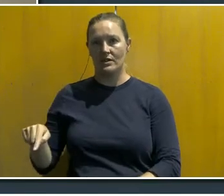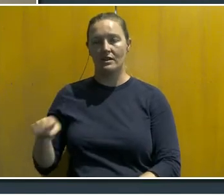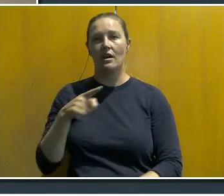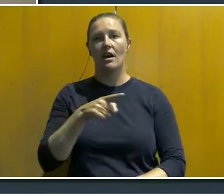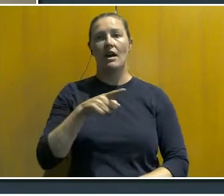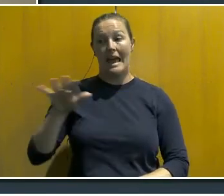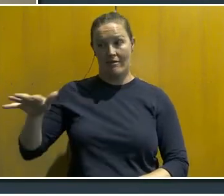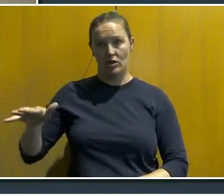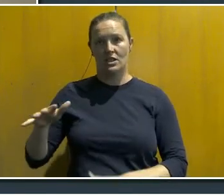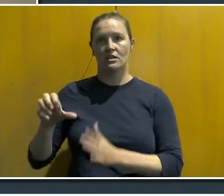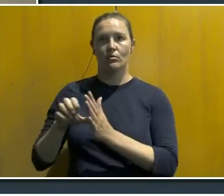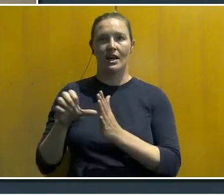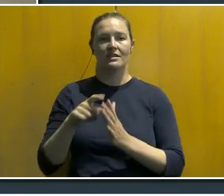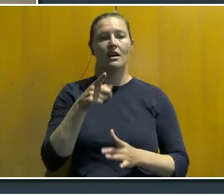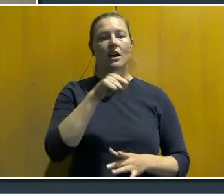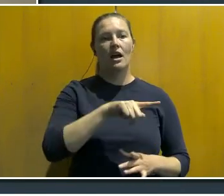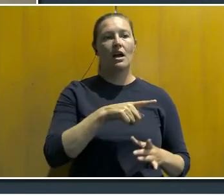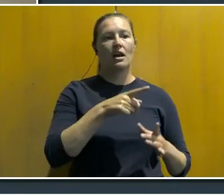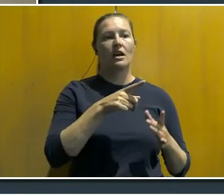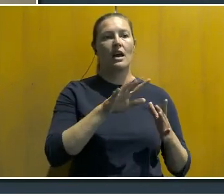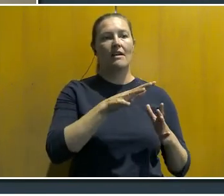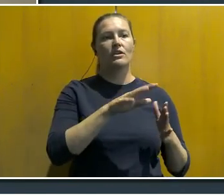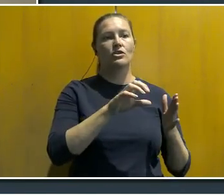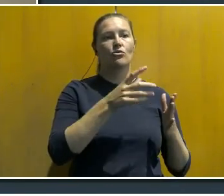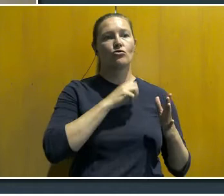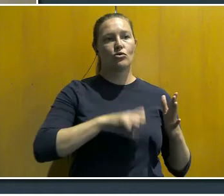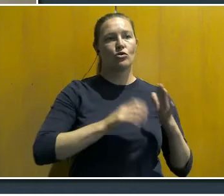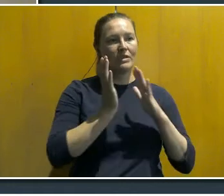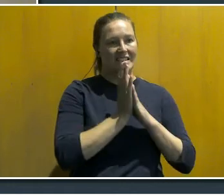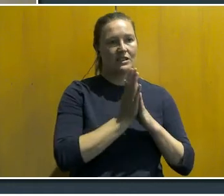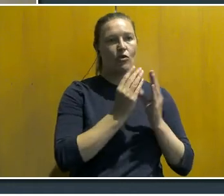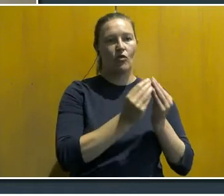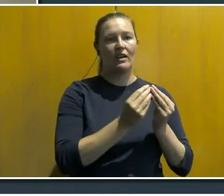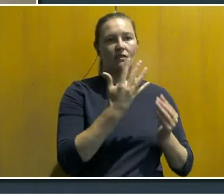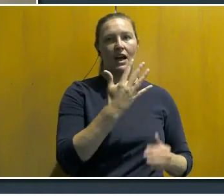the average rural residential property is valued at